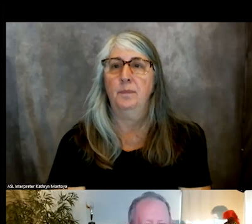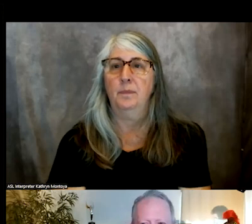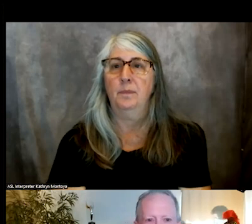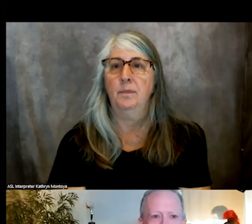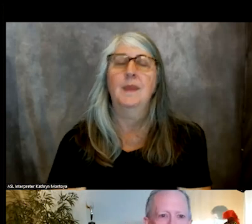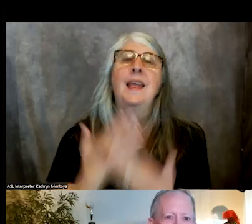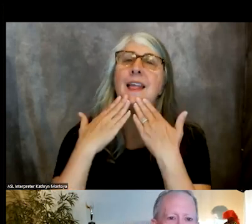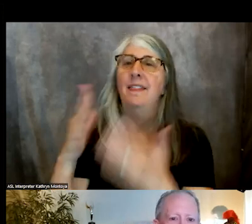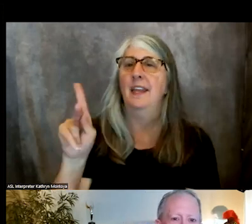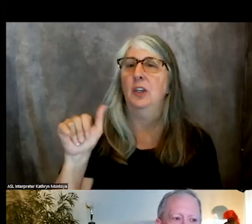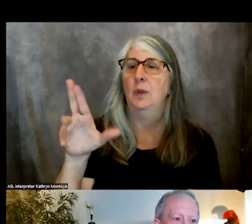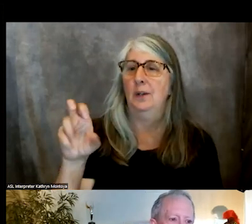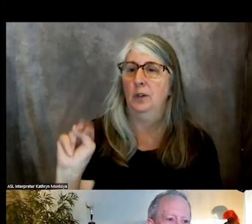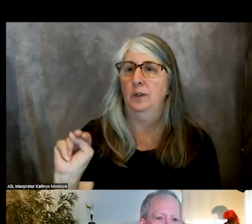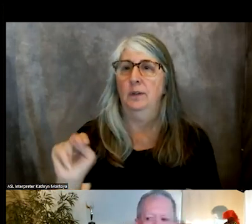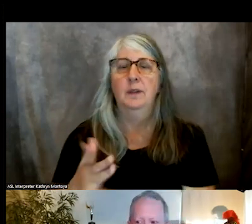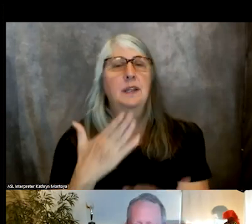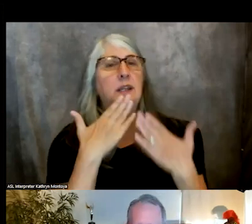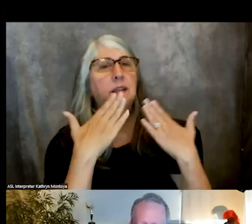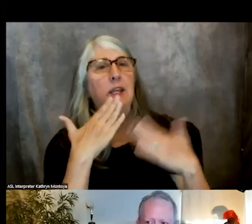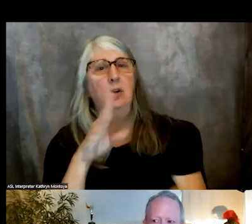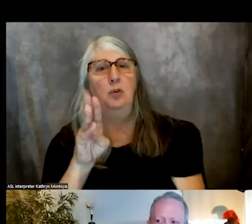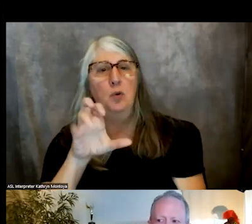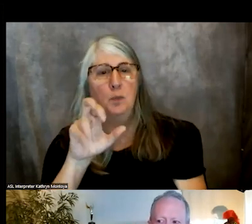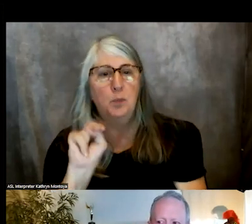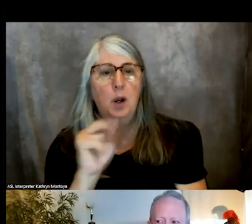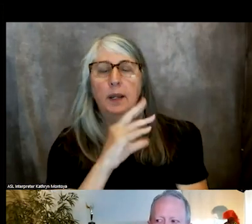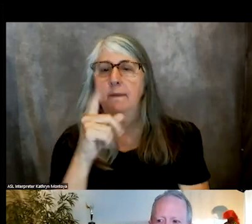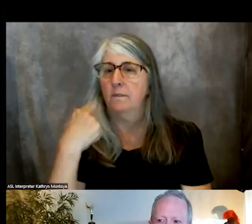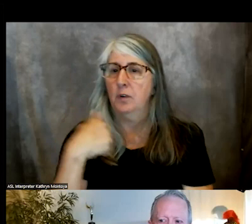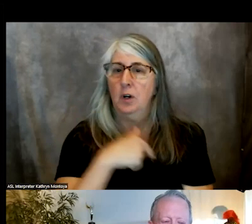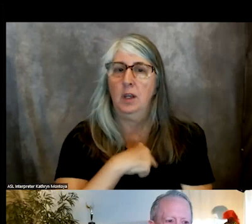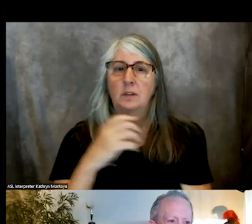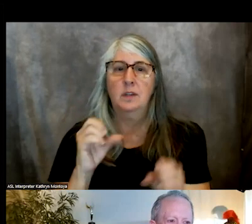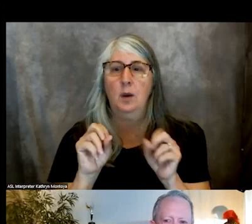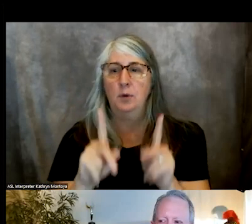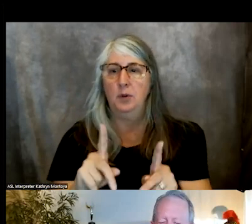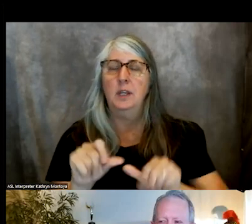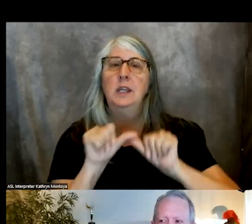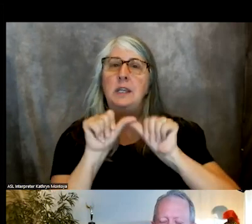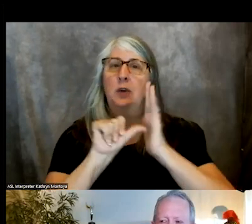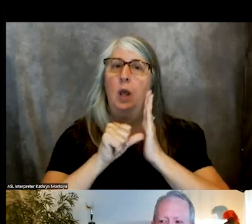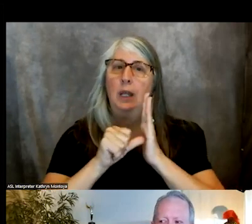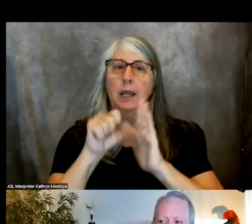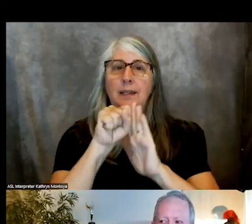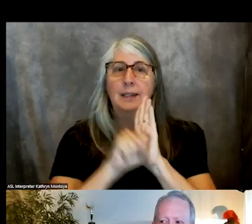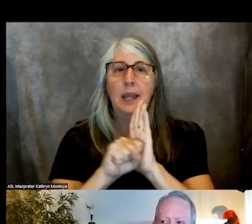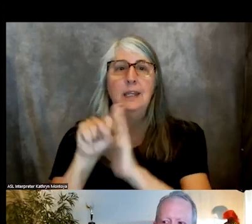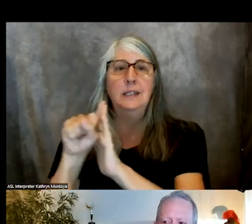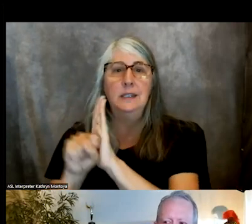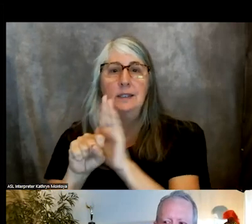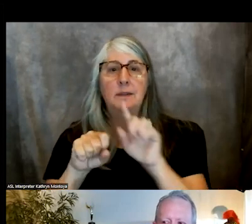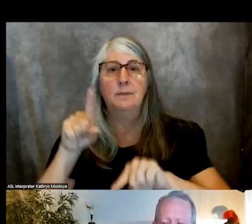Thank you, Karen. Thank you to Brian, and for us the opportunity to continue to highlight the states, not only